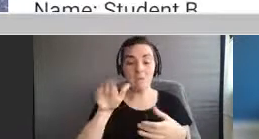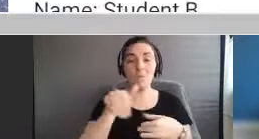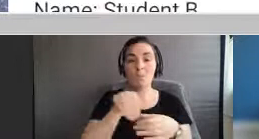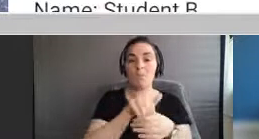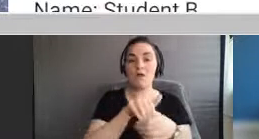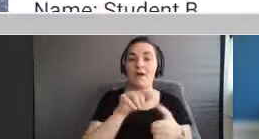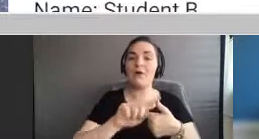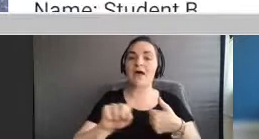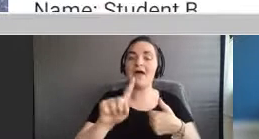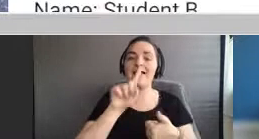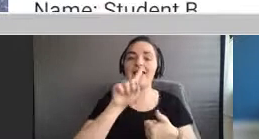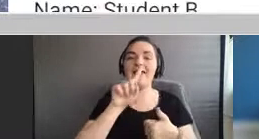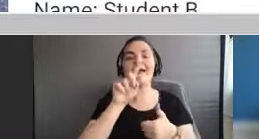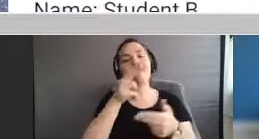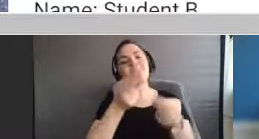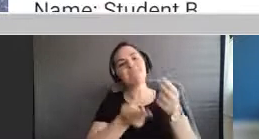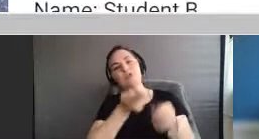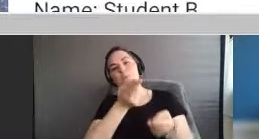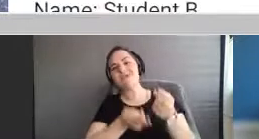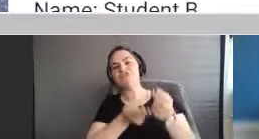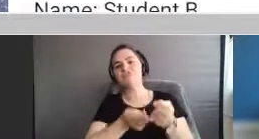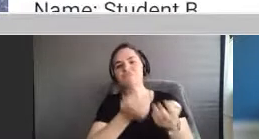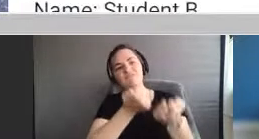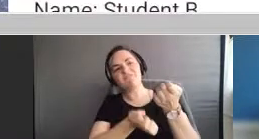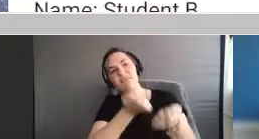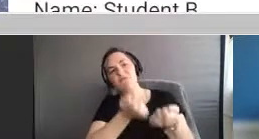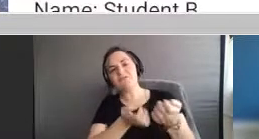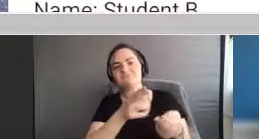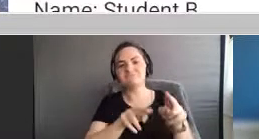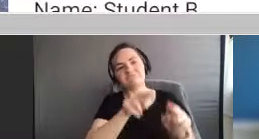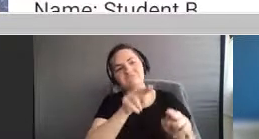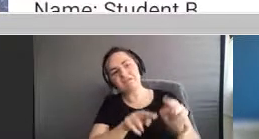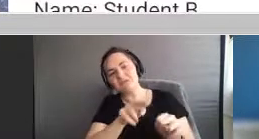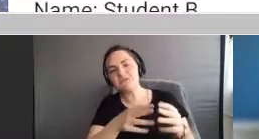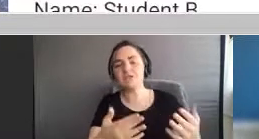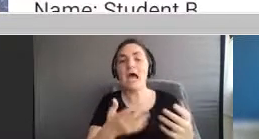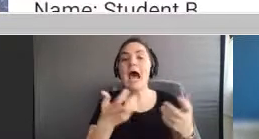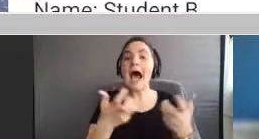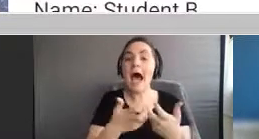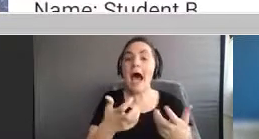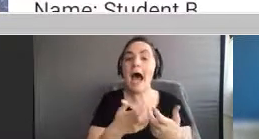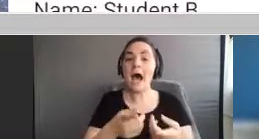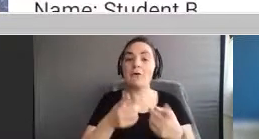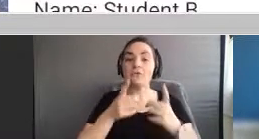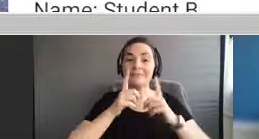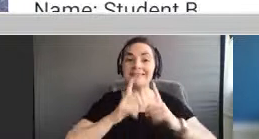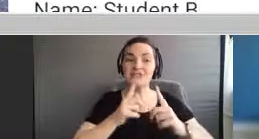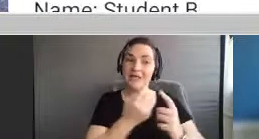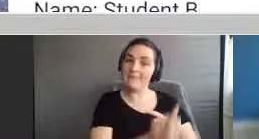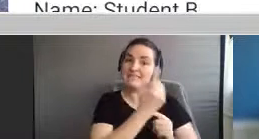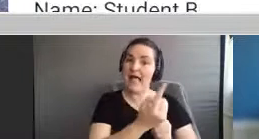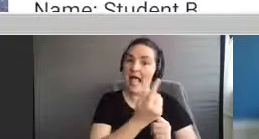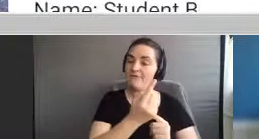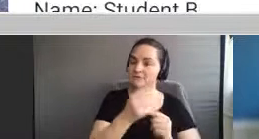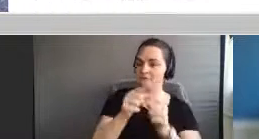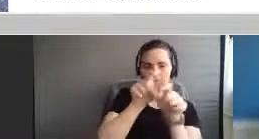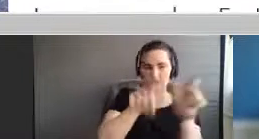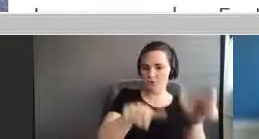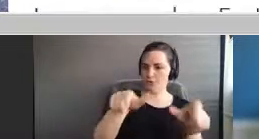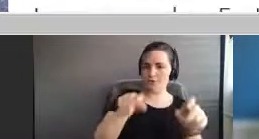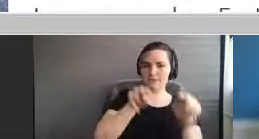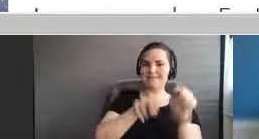evaluation of assessment practice, the ways that teachers assess pupils. And I thought it was useful